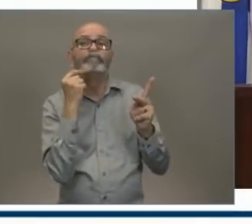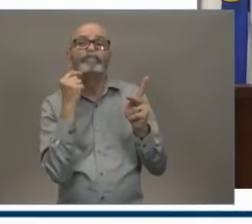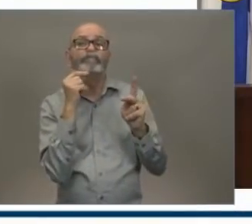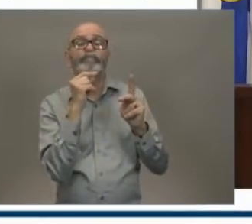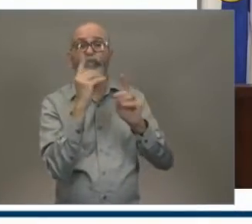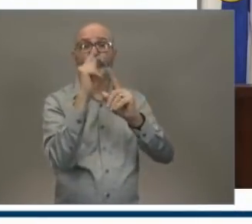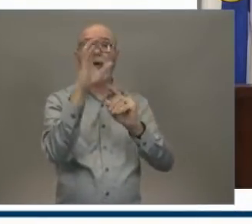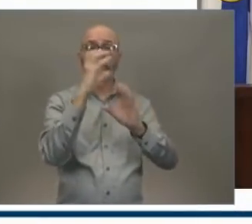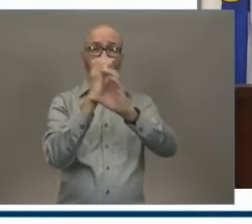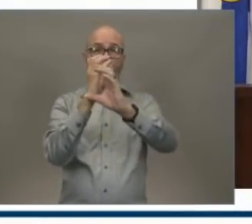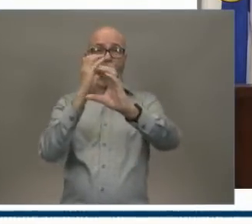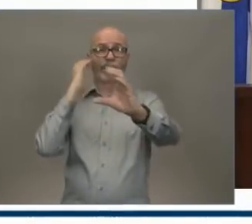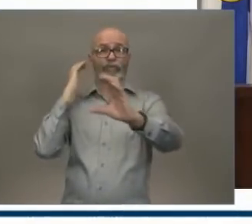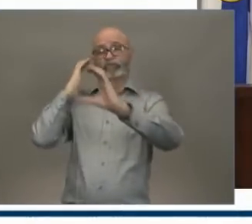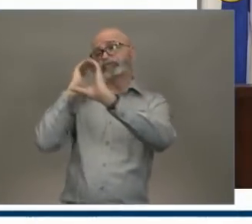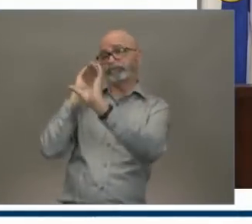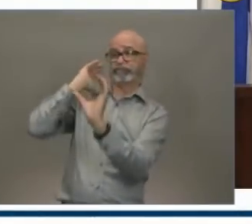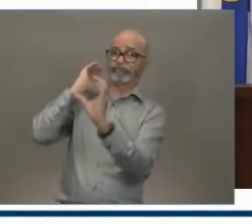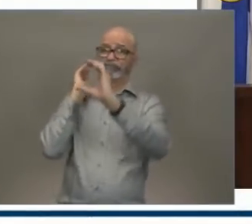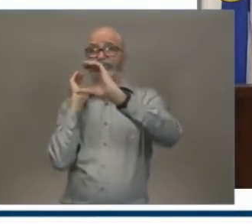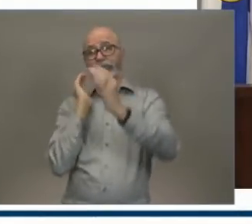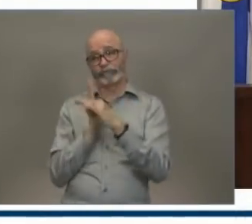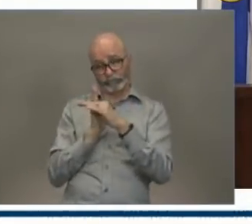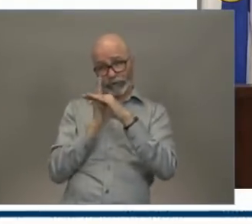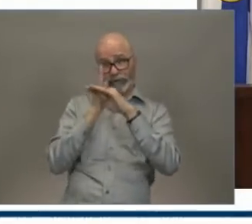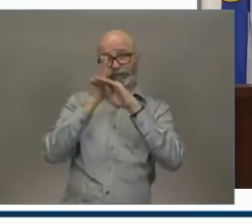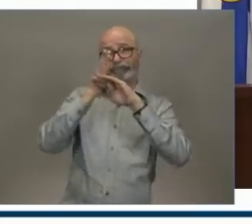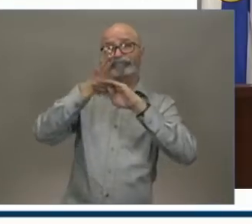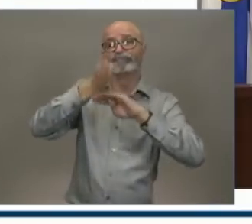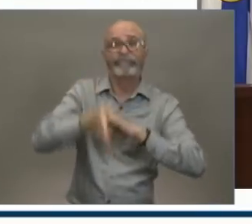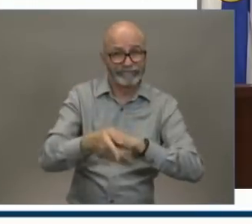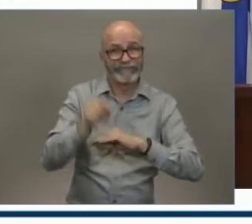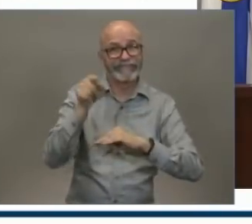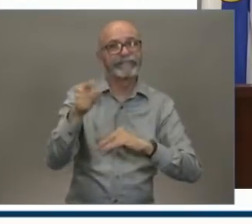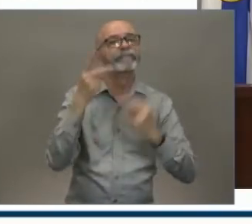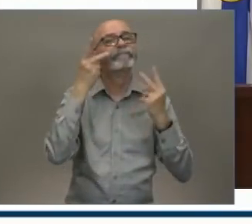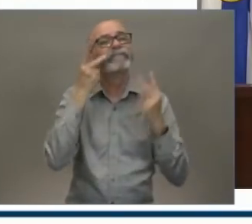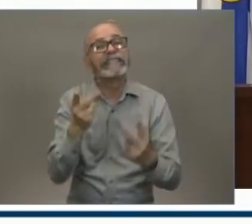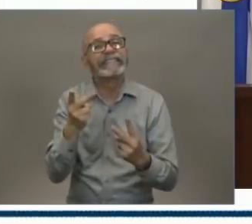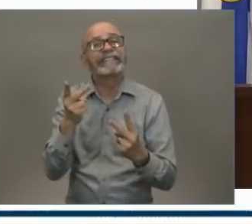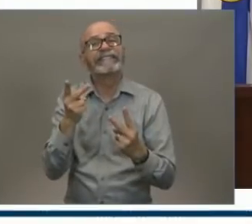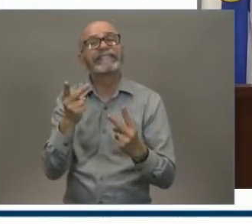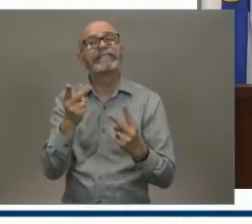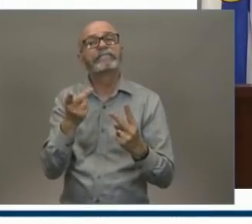long as they're in isolation on those visits without having to